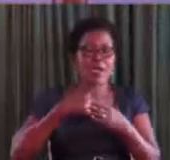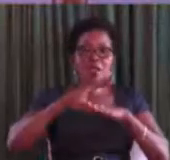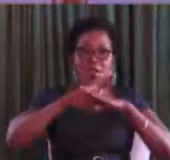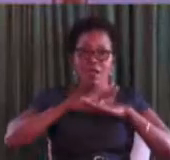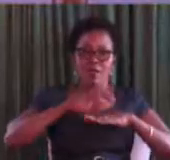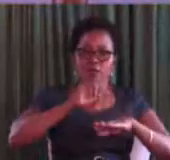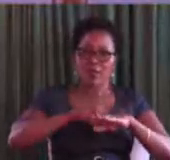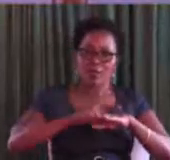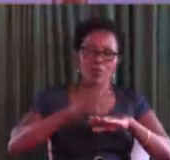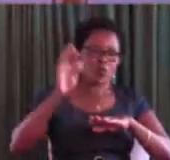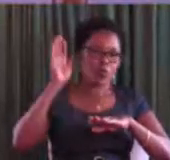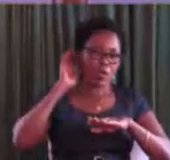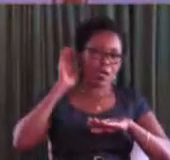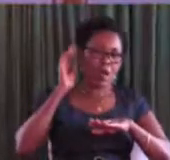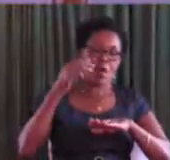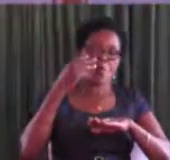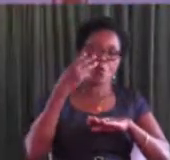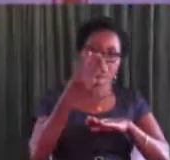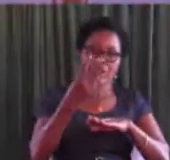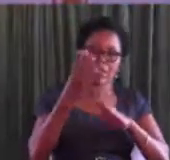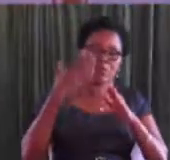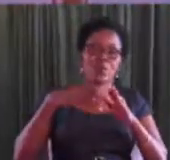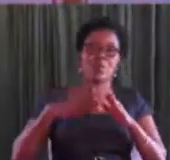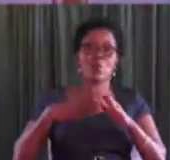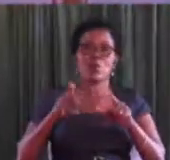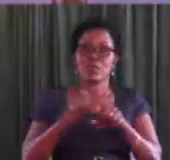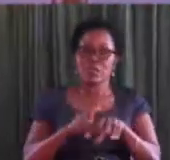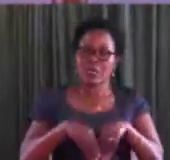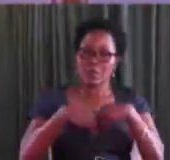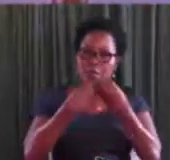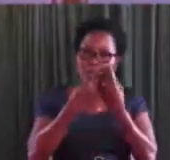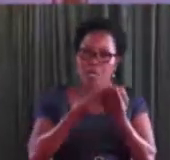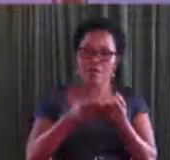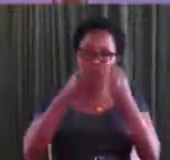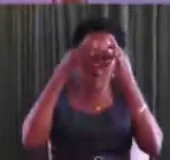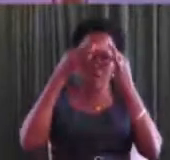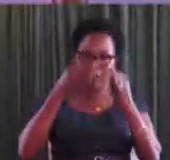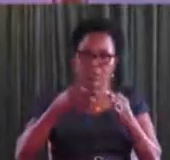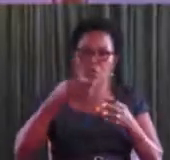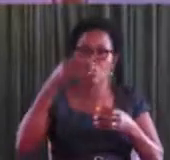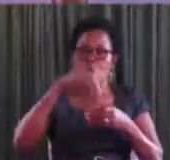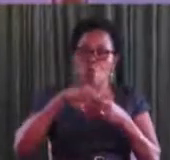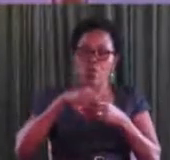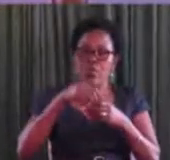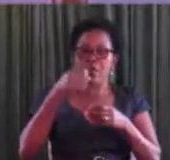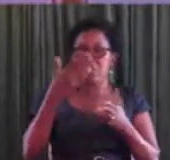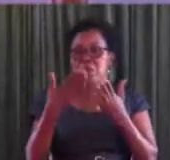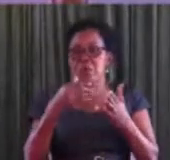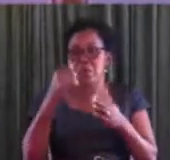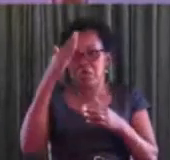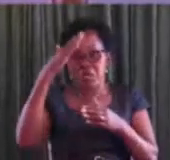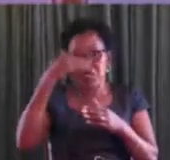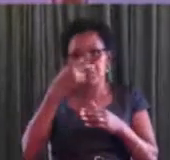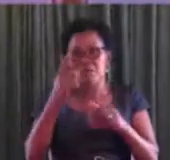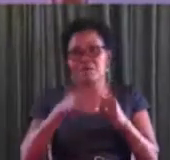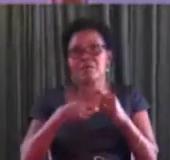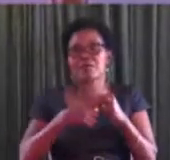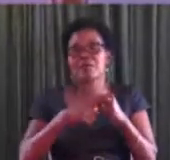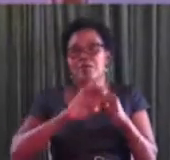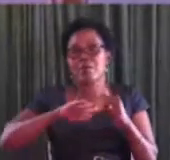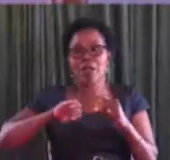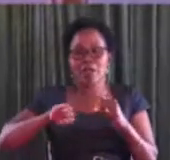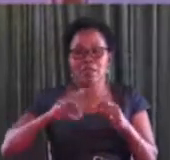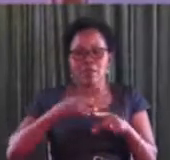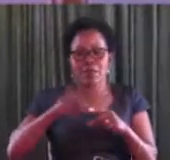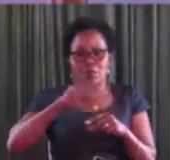hear witnesses and render a decision within perhaps maybe 6 days left. But we said